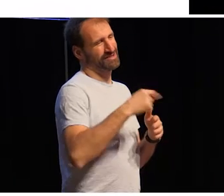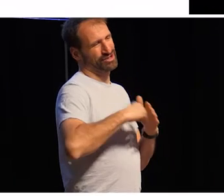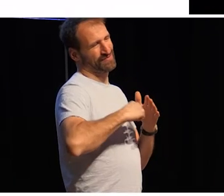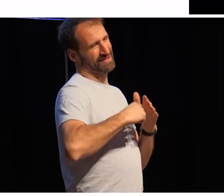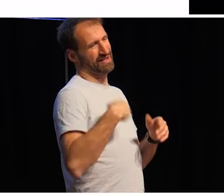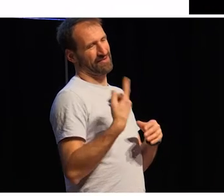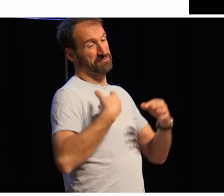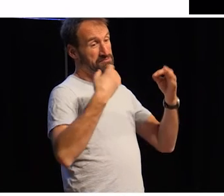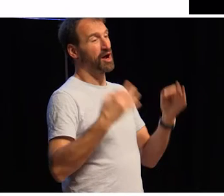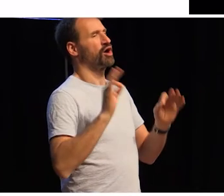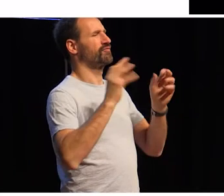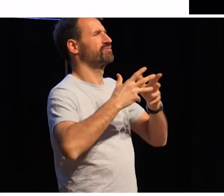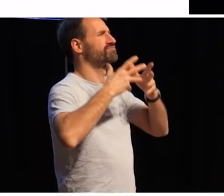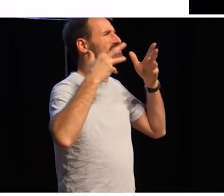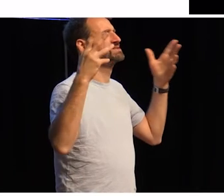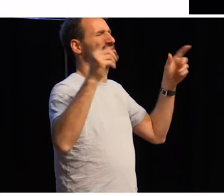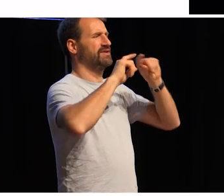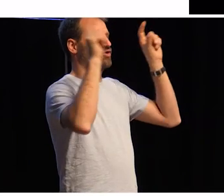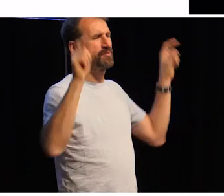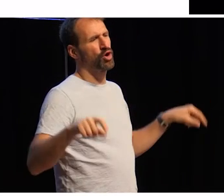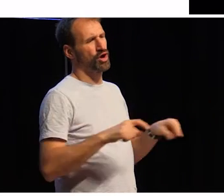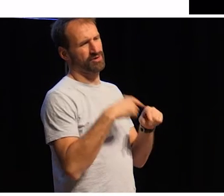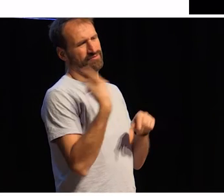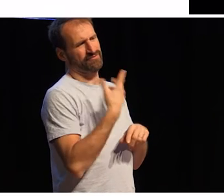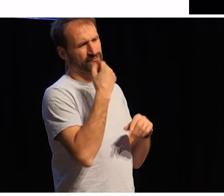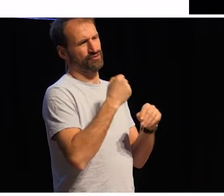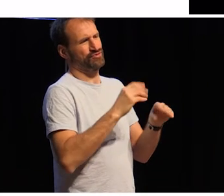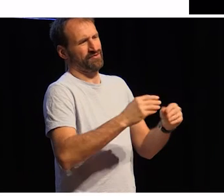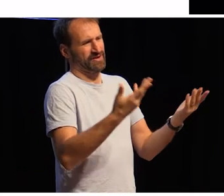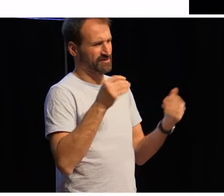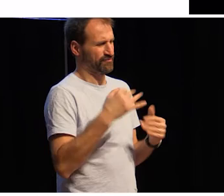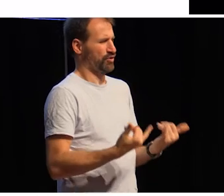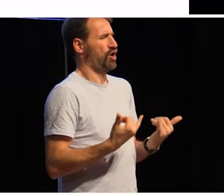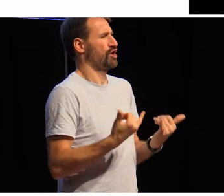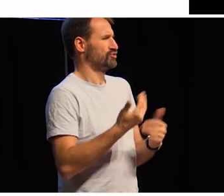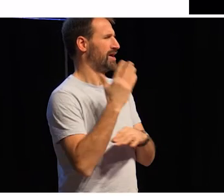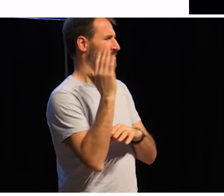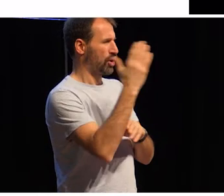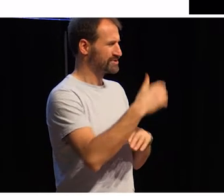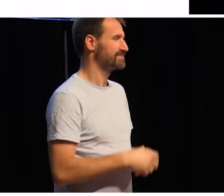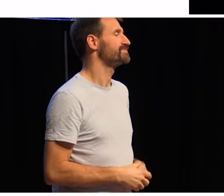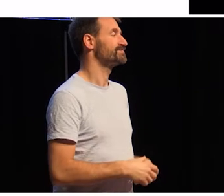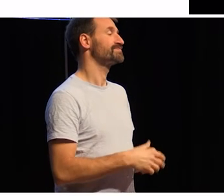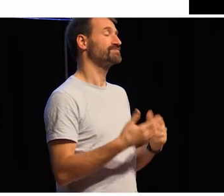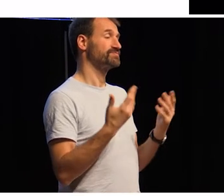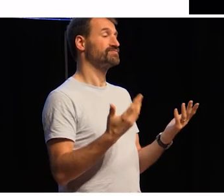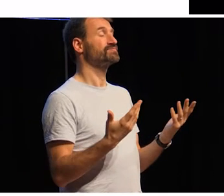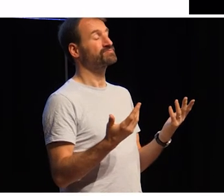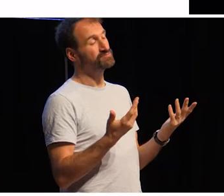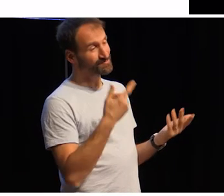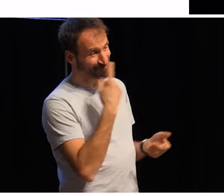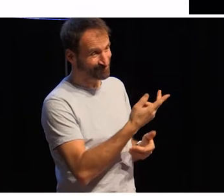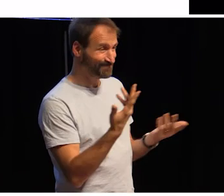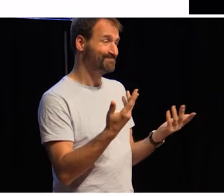massive frameworks that we want to have fluent in our browser. So instead, or in addition to those ICs,